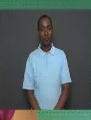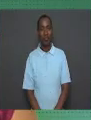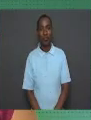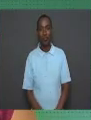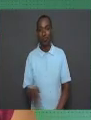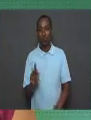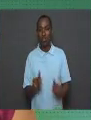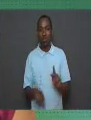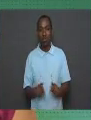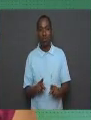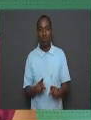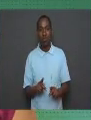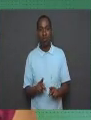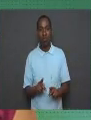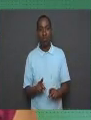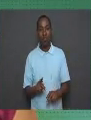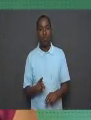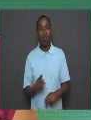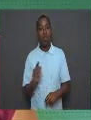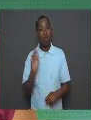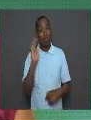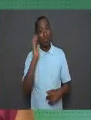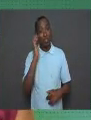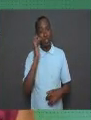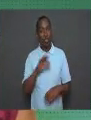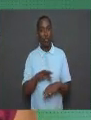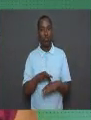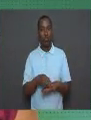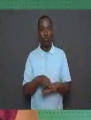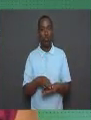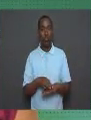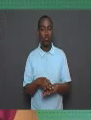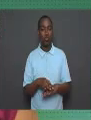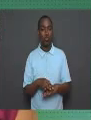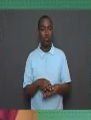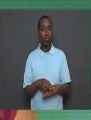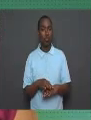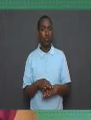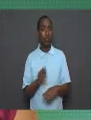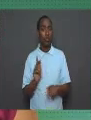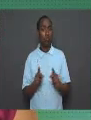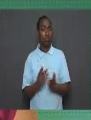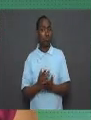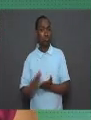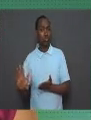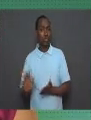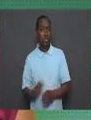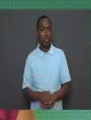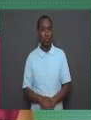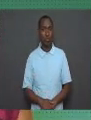People who are infected with the disease are often discriminated against